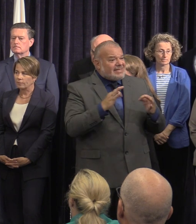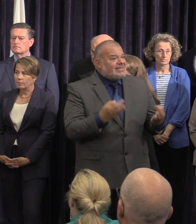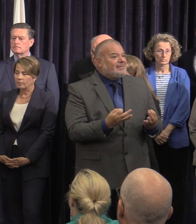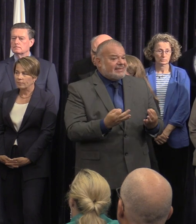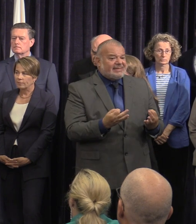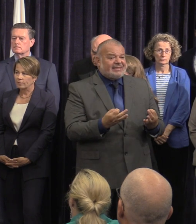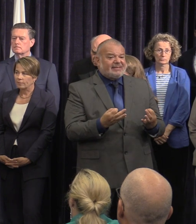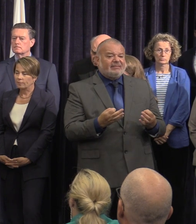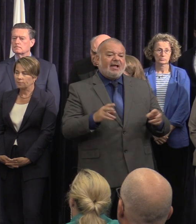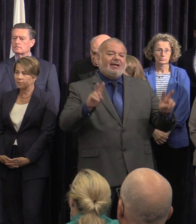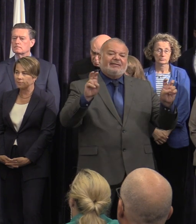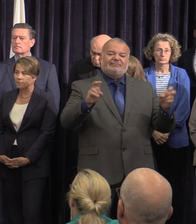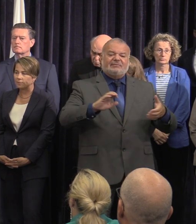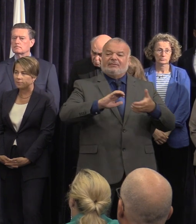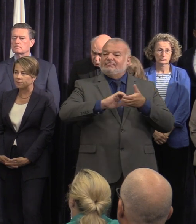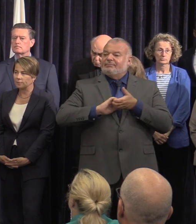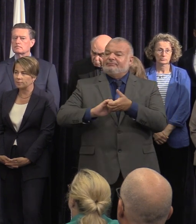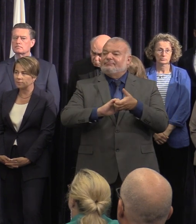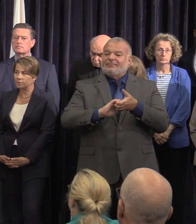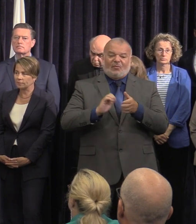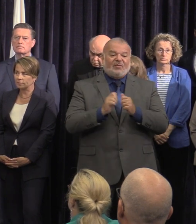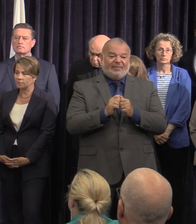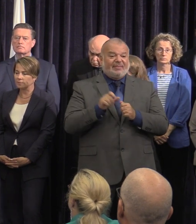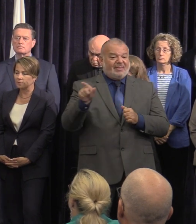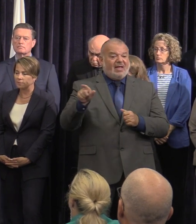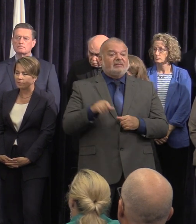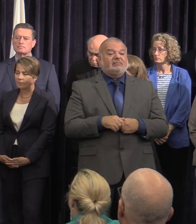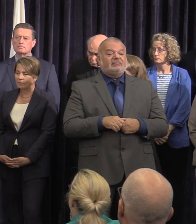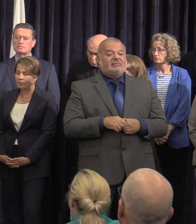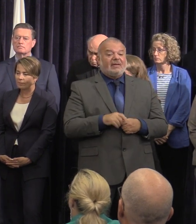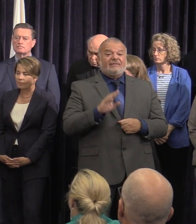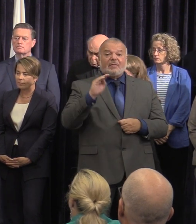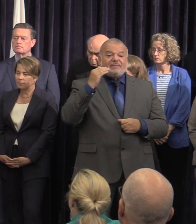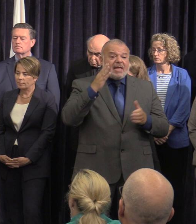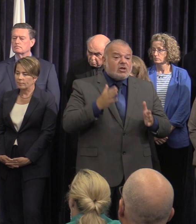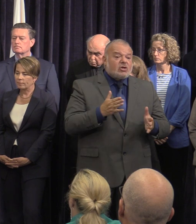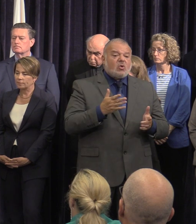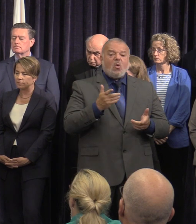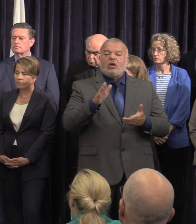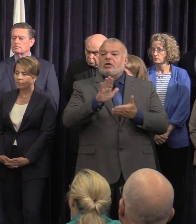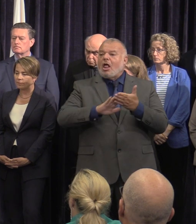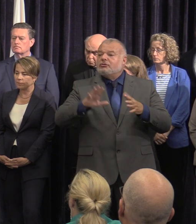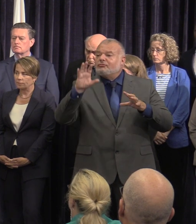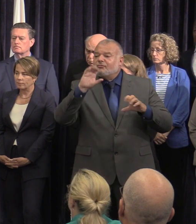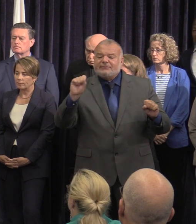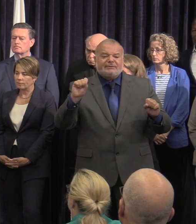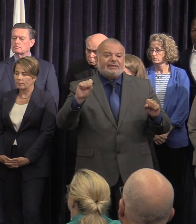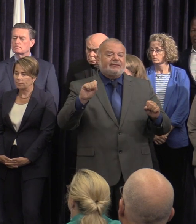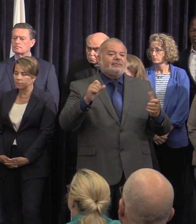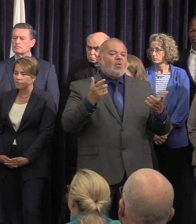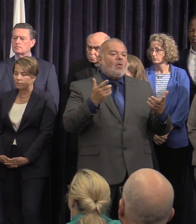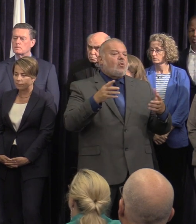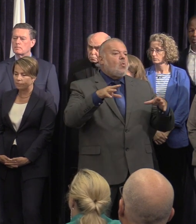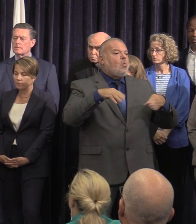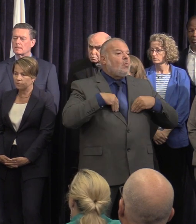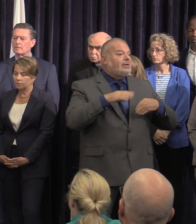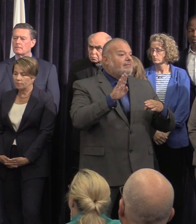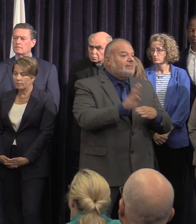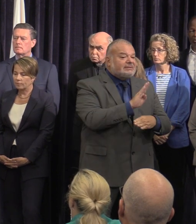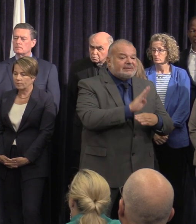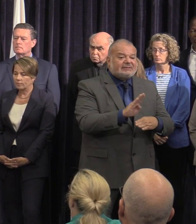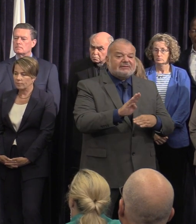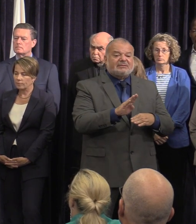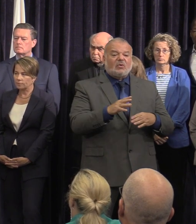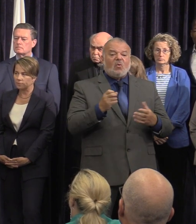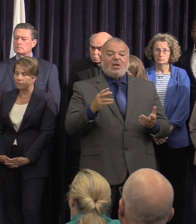your family. If you're a local official, a college president, a business owner, or a faith leader with an available building or space in your